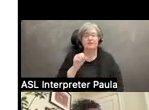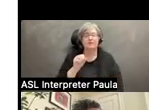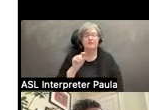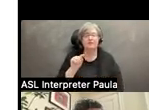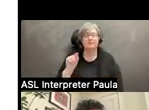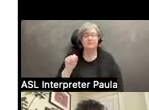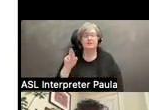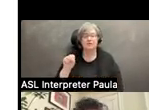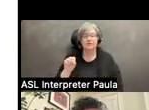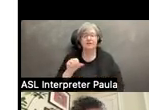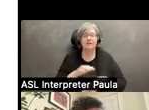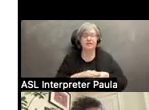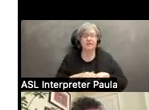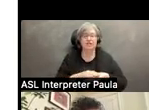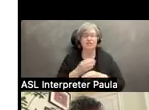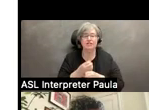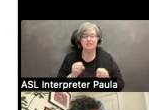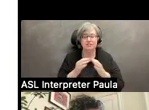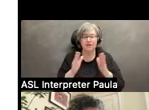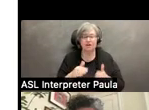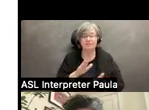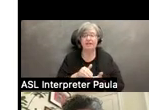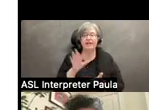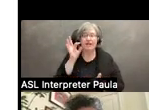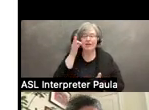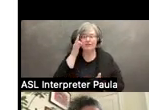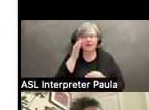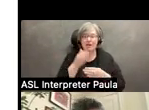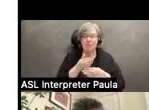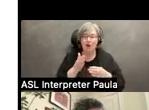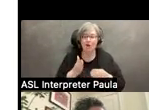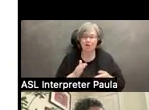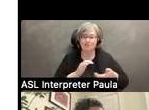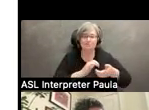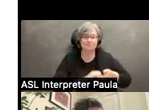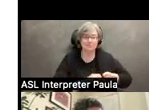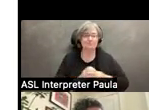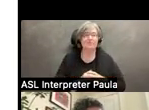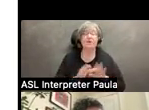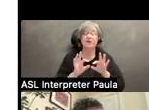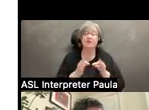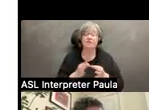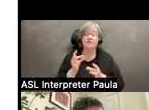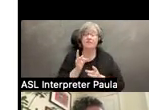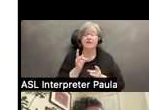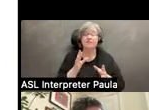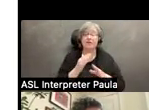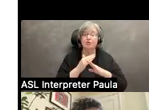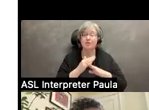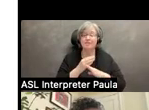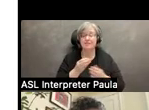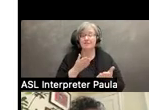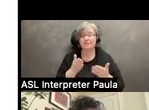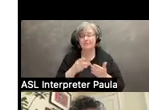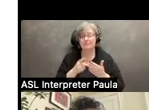Center, and also by federal partners that make this work possible. The Family Violence Prevention and